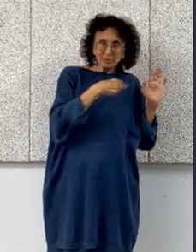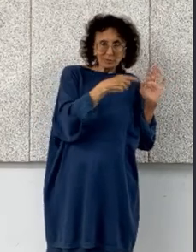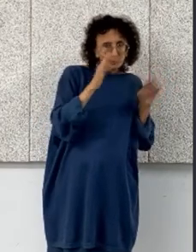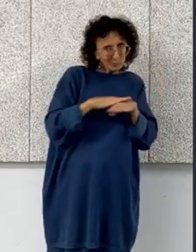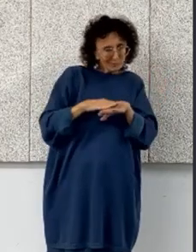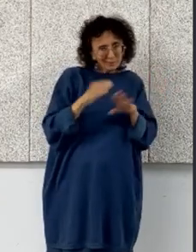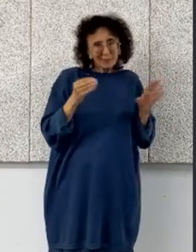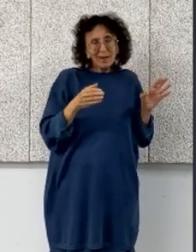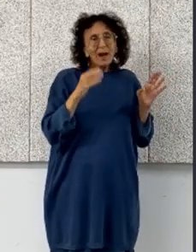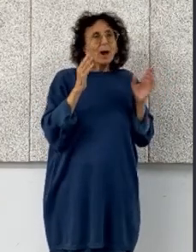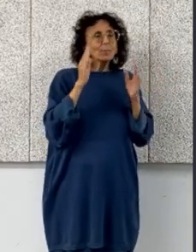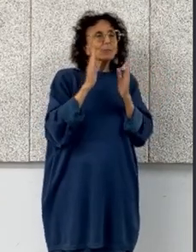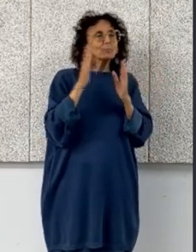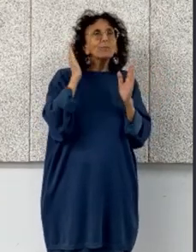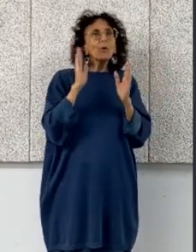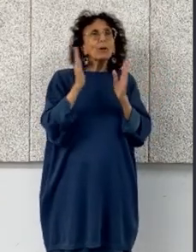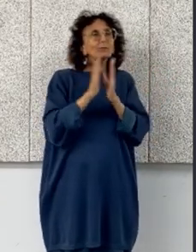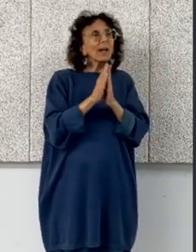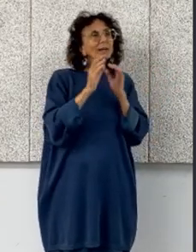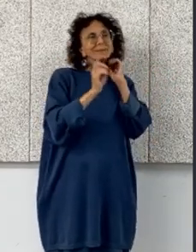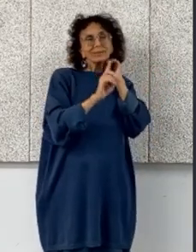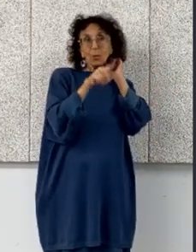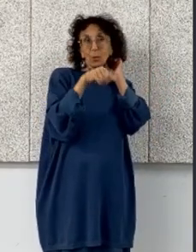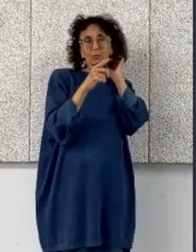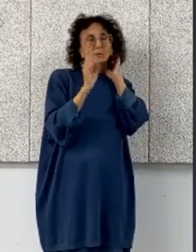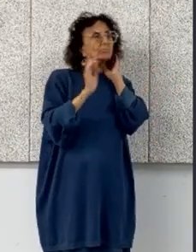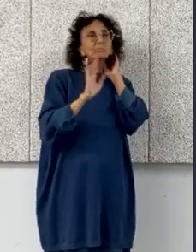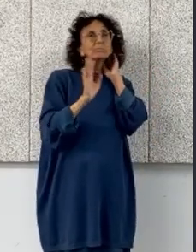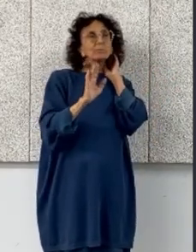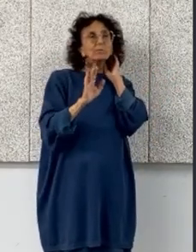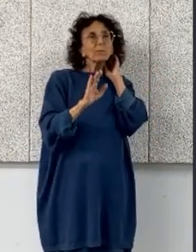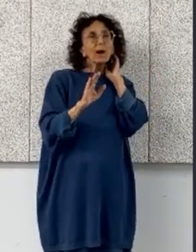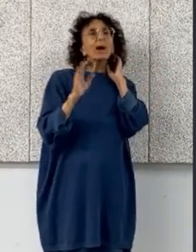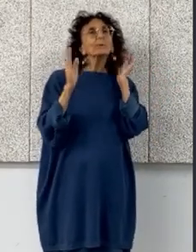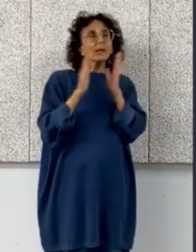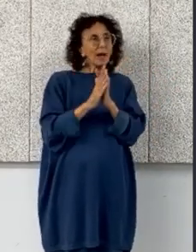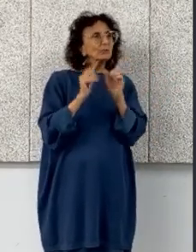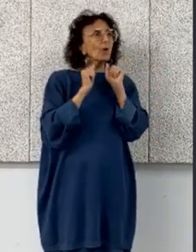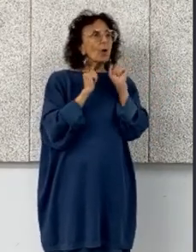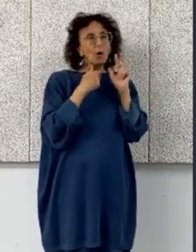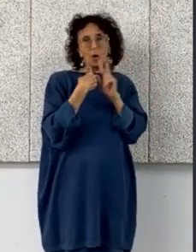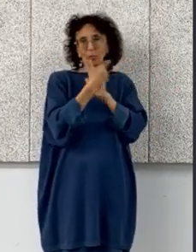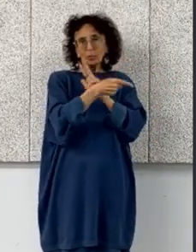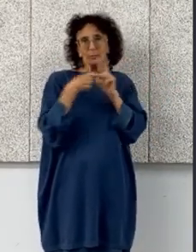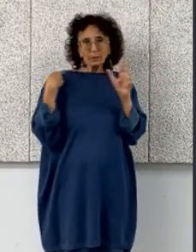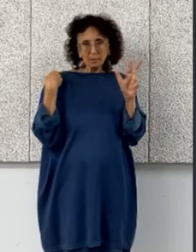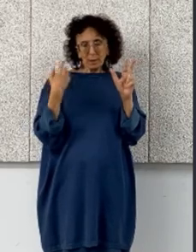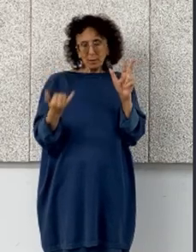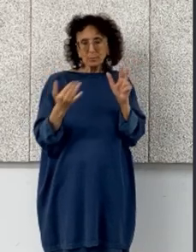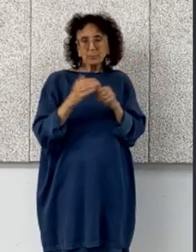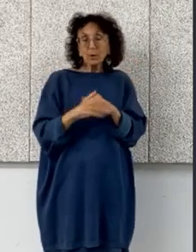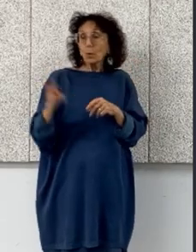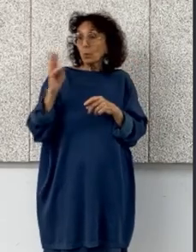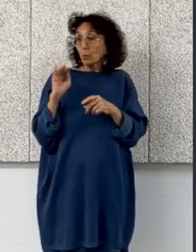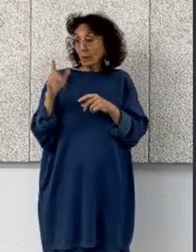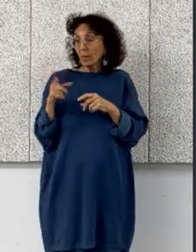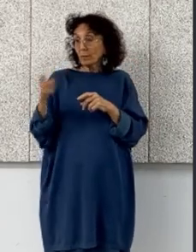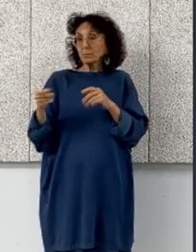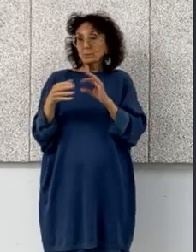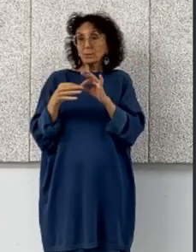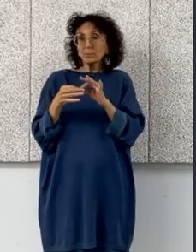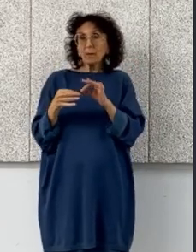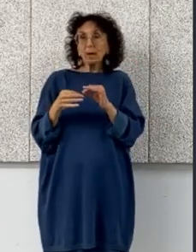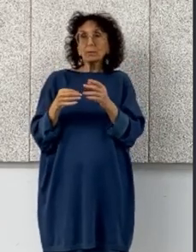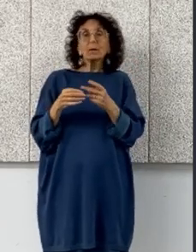of you, Deeksha, but I'm gonna shift this, and I'm gonna ask it of all of us, because Will, you brought up this moment